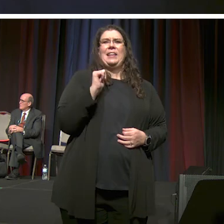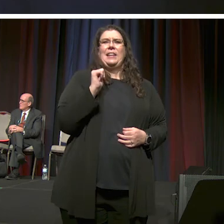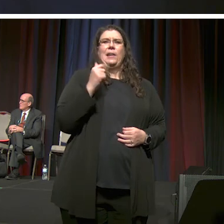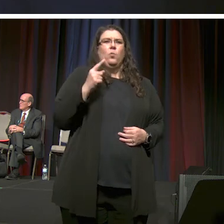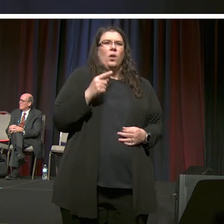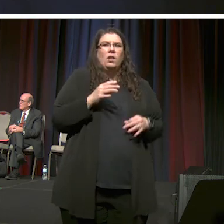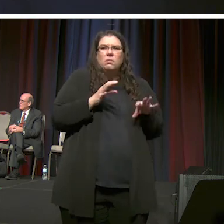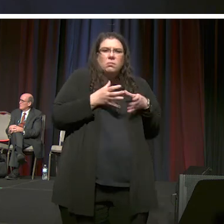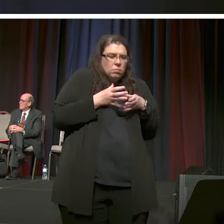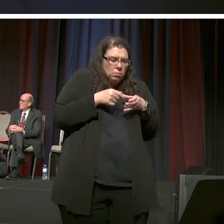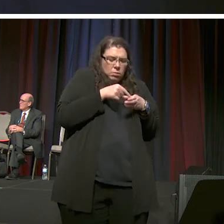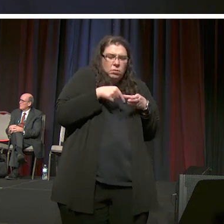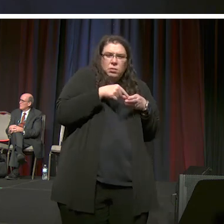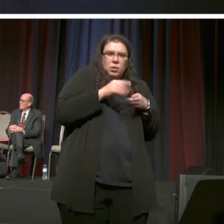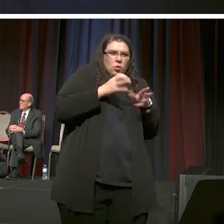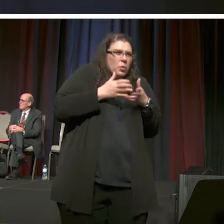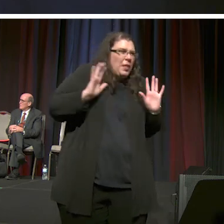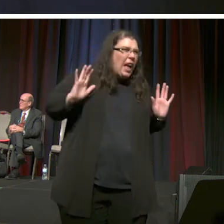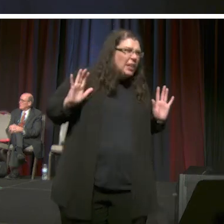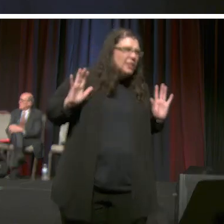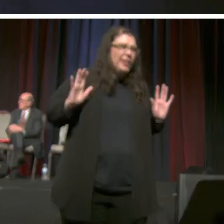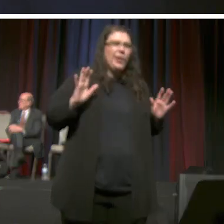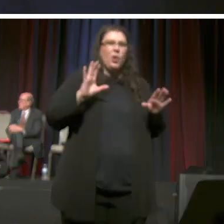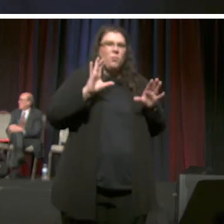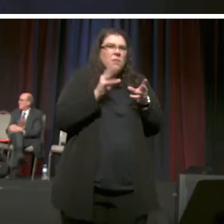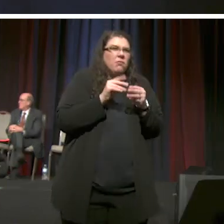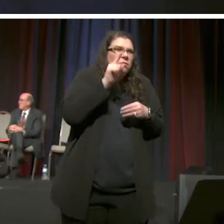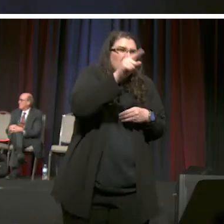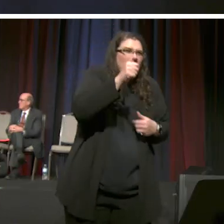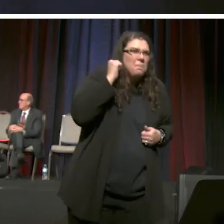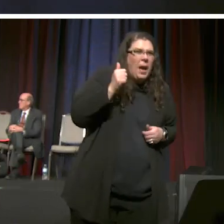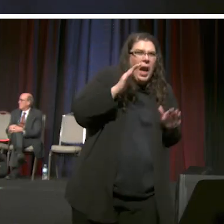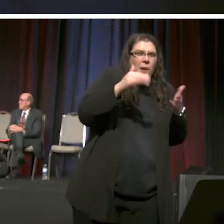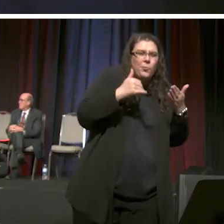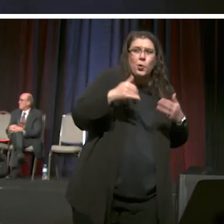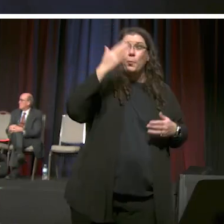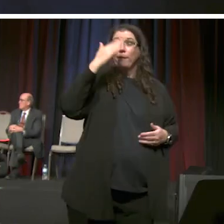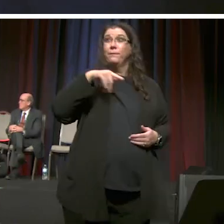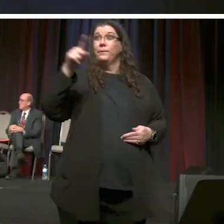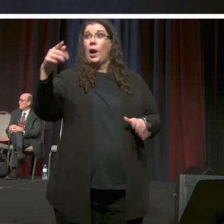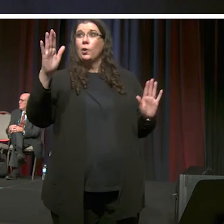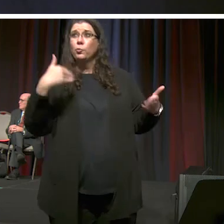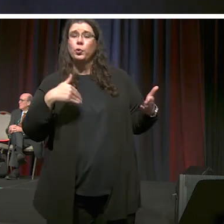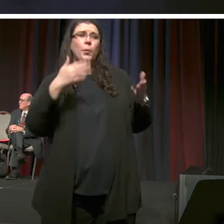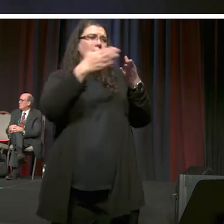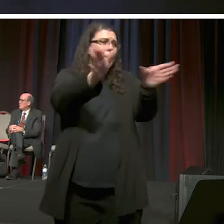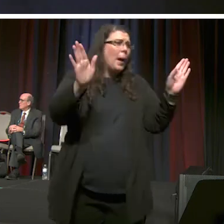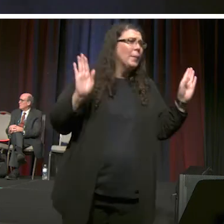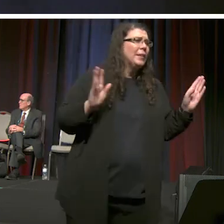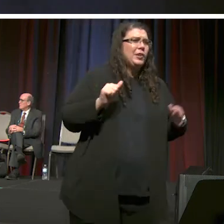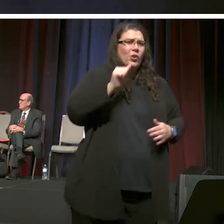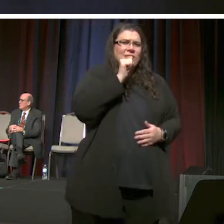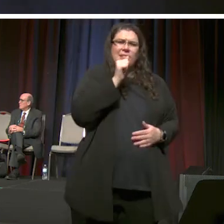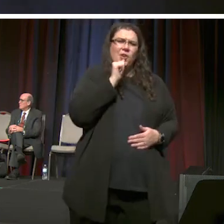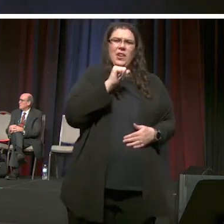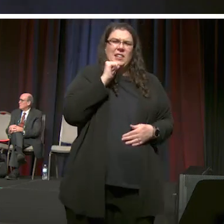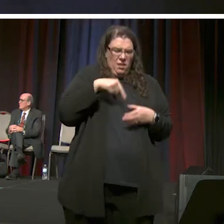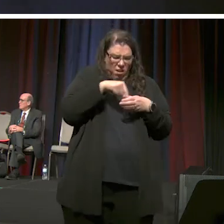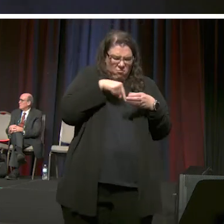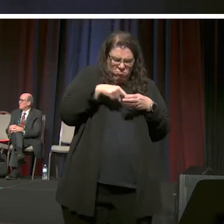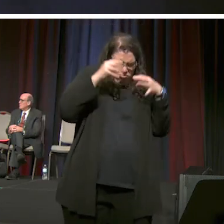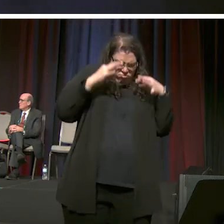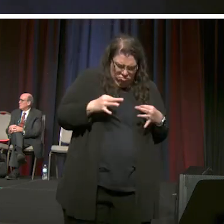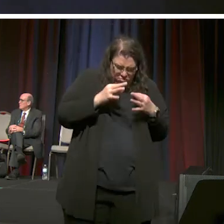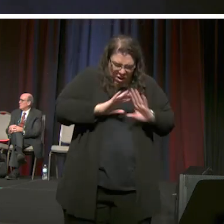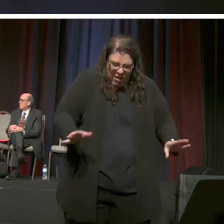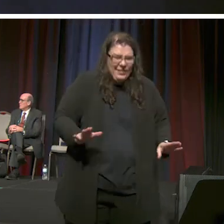that meets in any back room or front room, in public or in secret, but rather we simply saw our